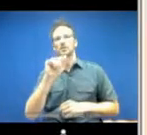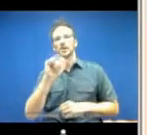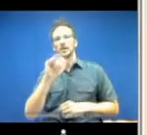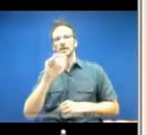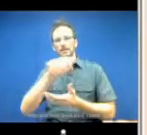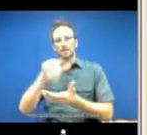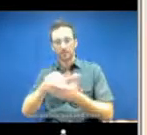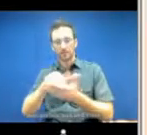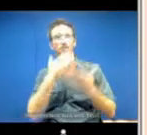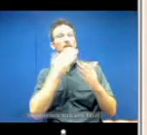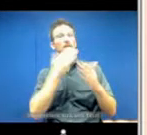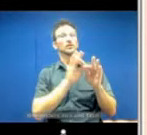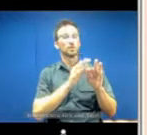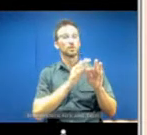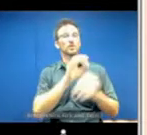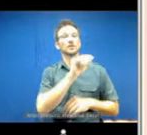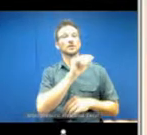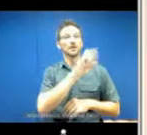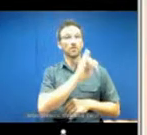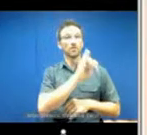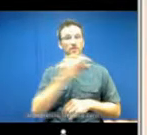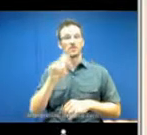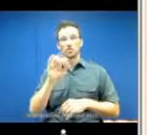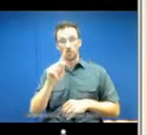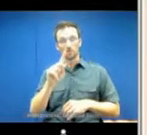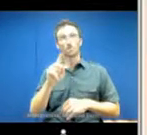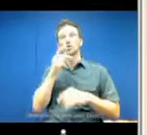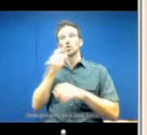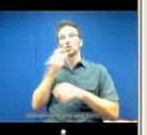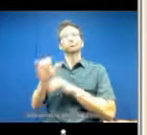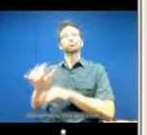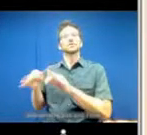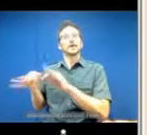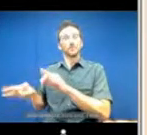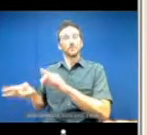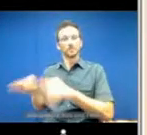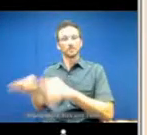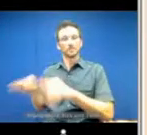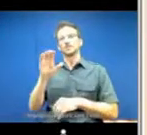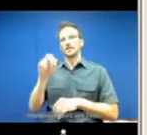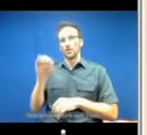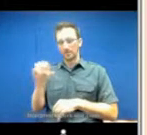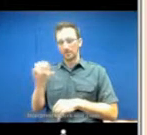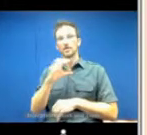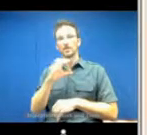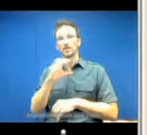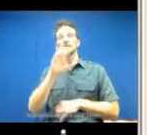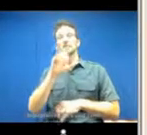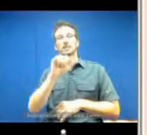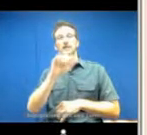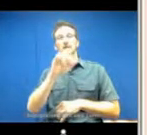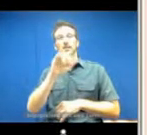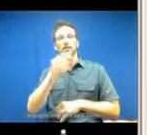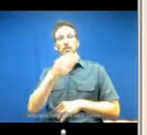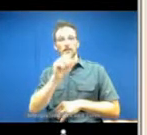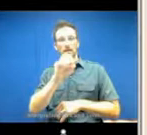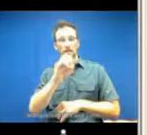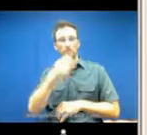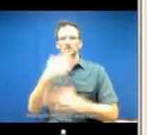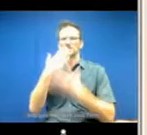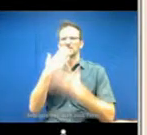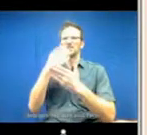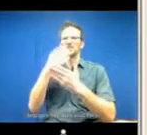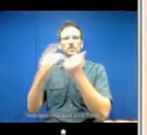Kirk and Terry, our captionist, Carol, and of course, the Clearinghouse, Jesse, and her team. I want to remind you